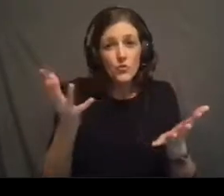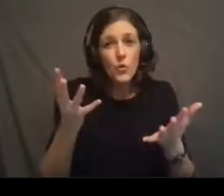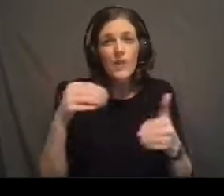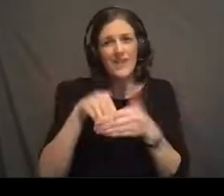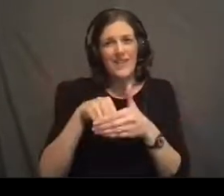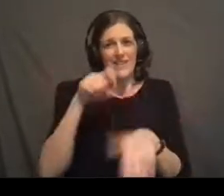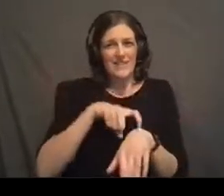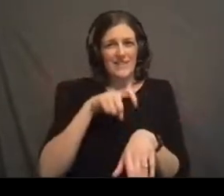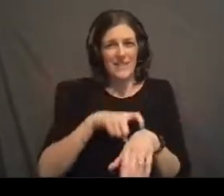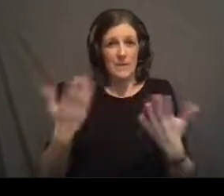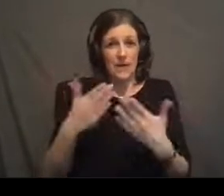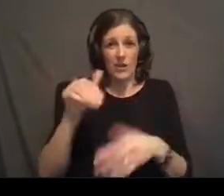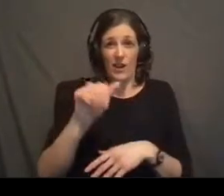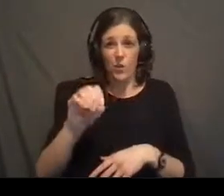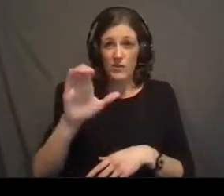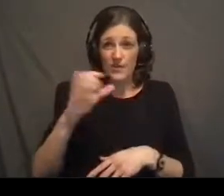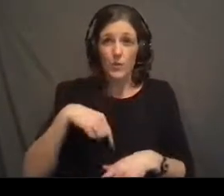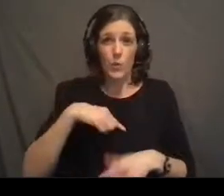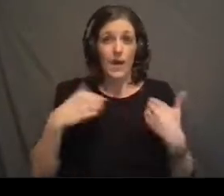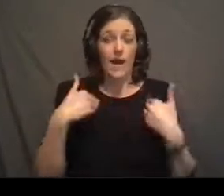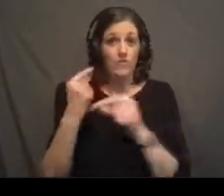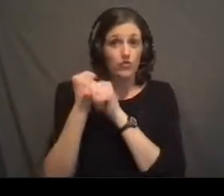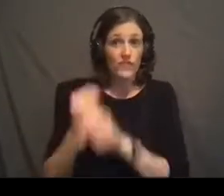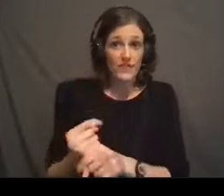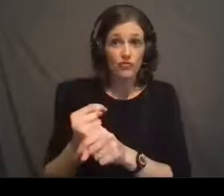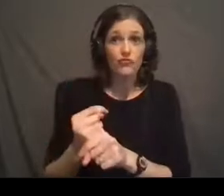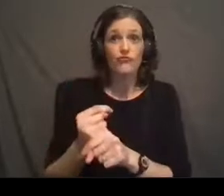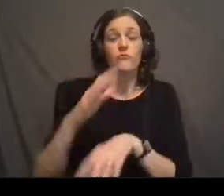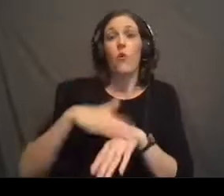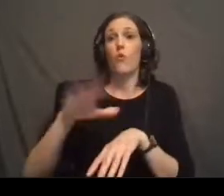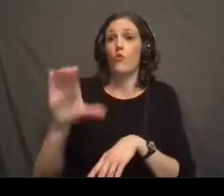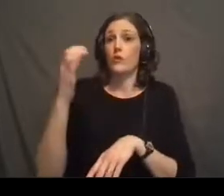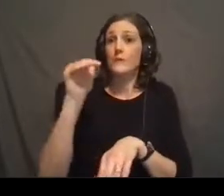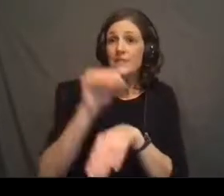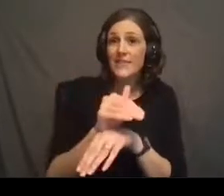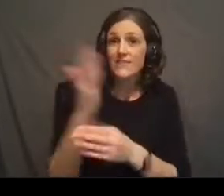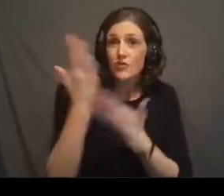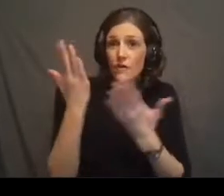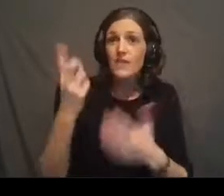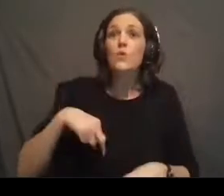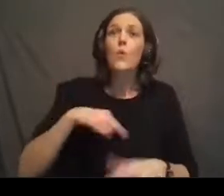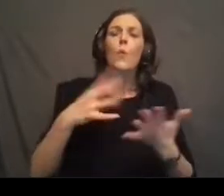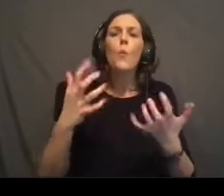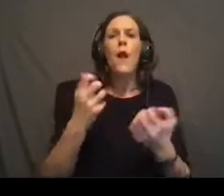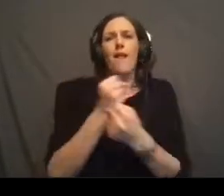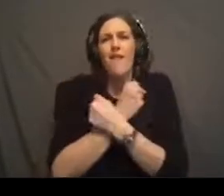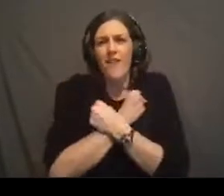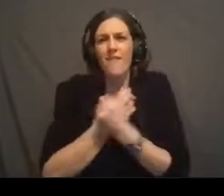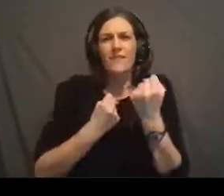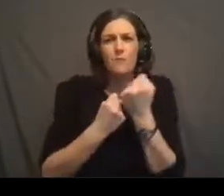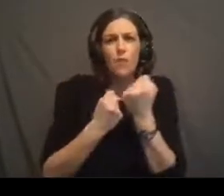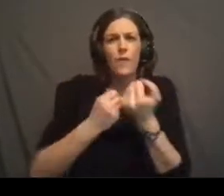this season here at Austin Oaks Church, we have a tradition that on our Christmas Eve service, we want to love and support